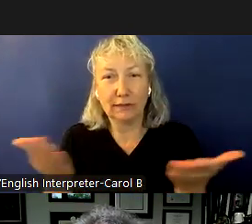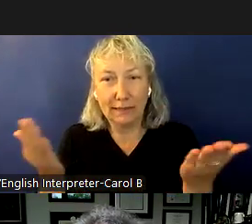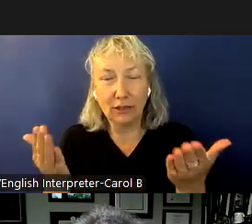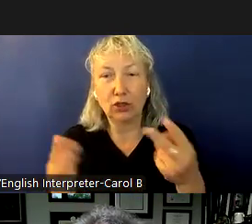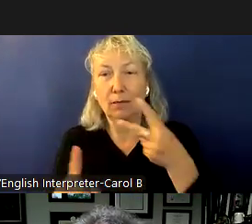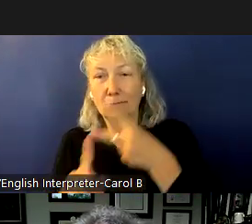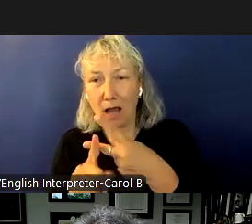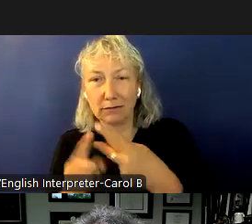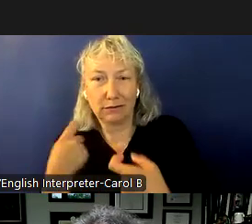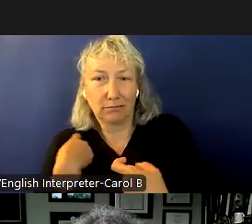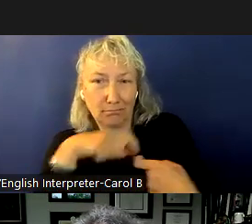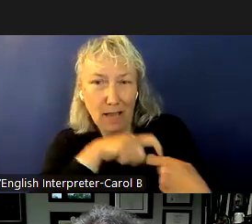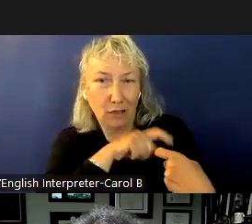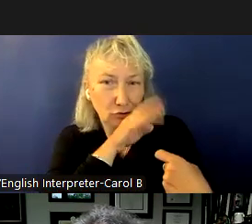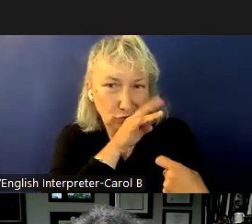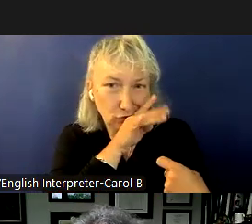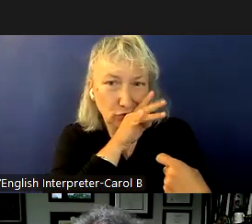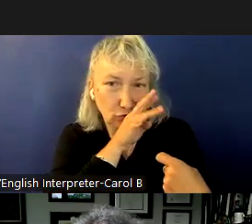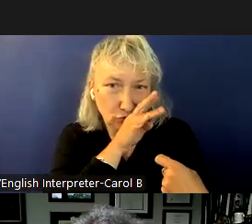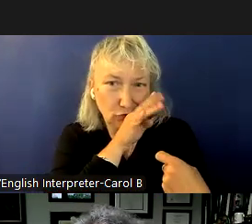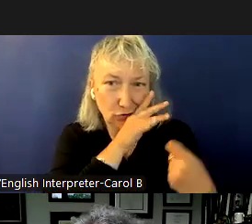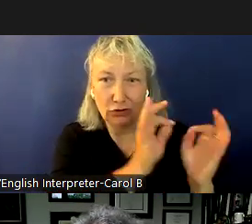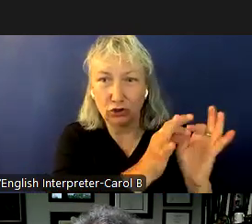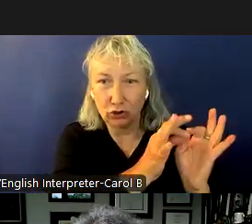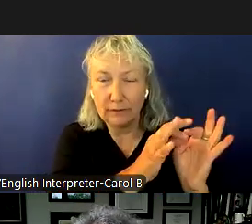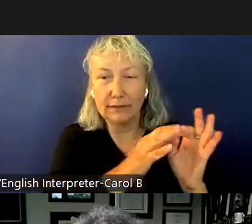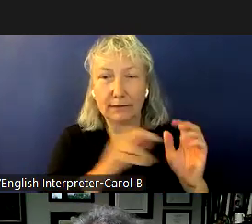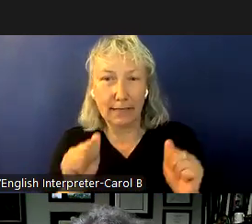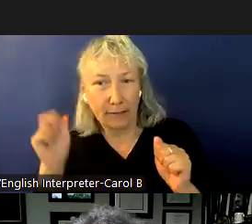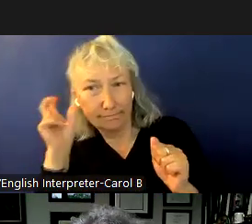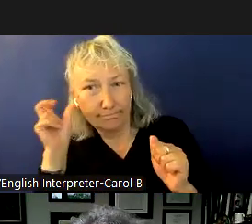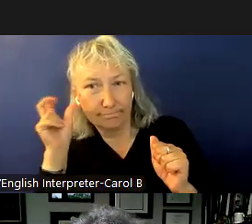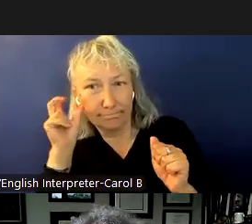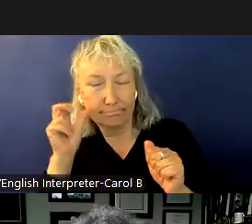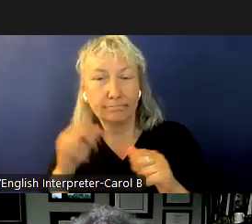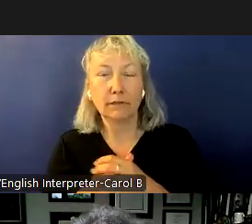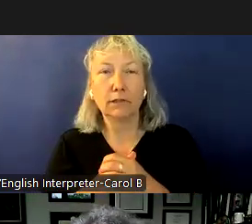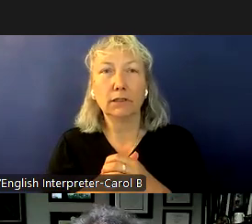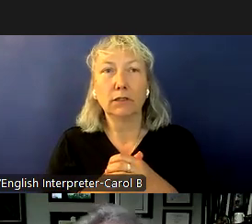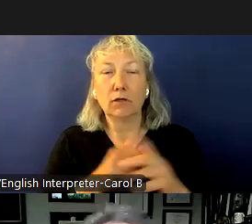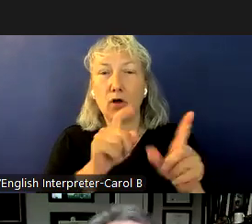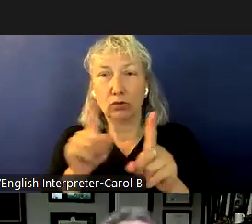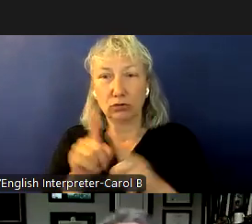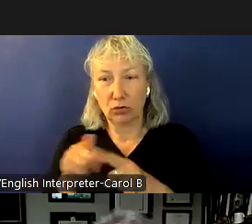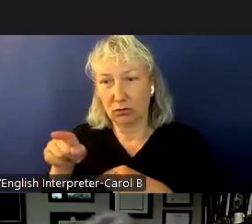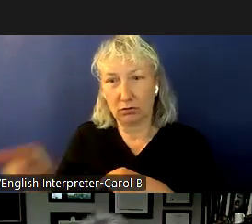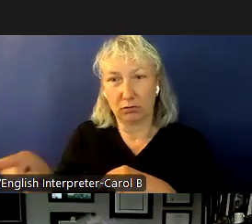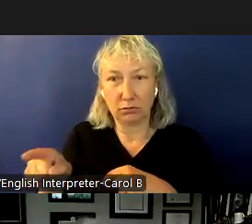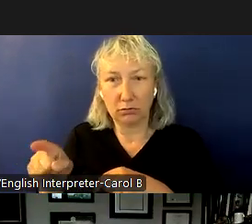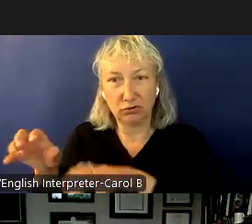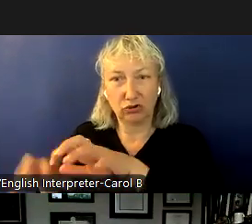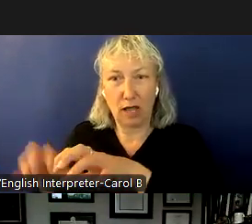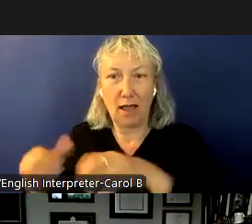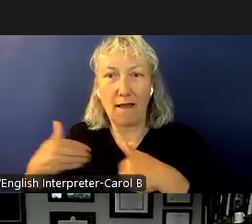Spanish interpreting that you can access. We also have the link in your chat so that you